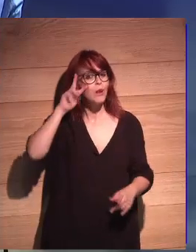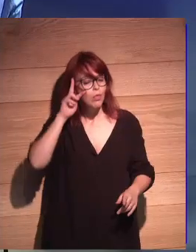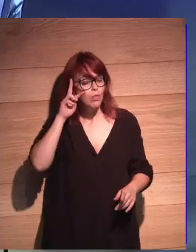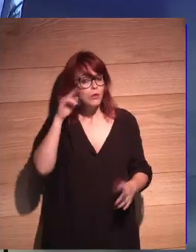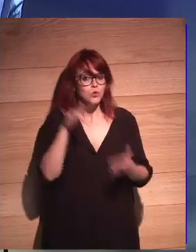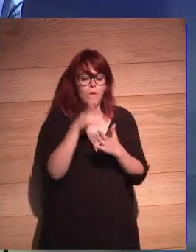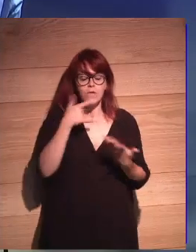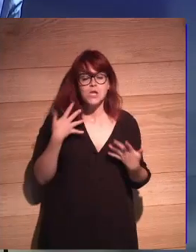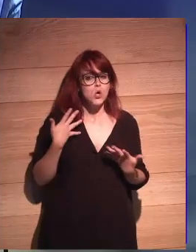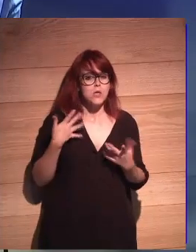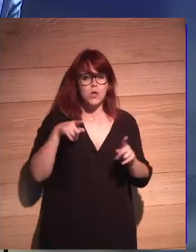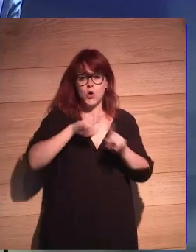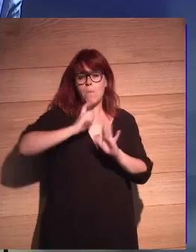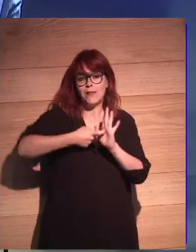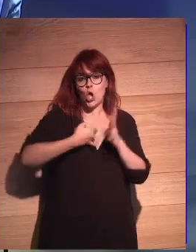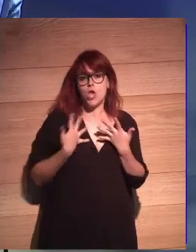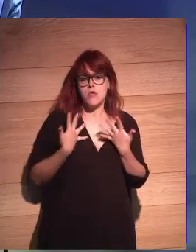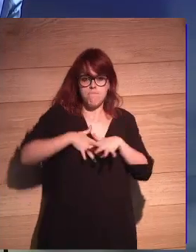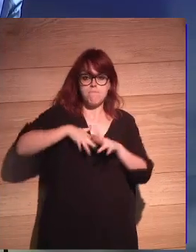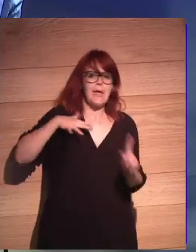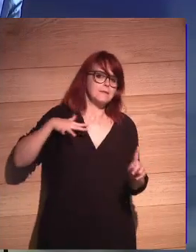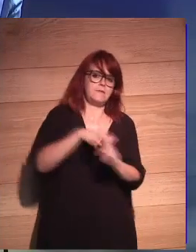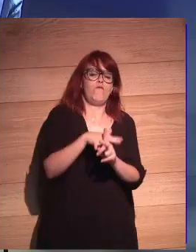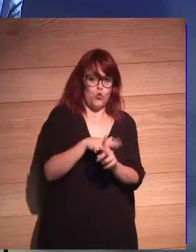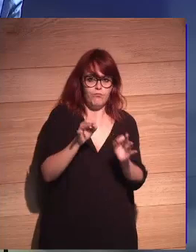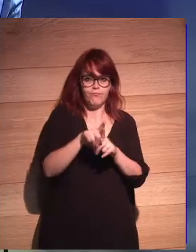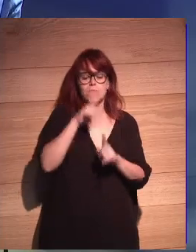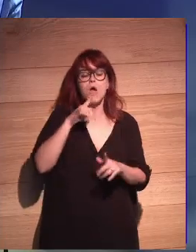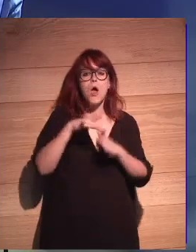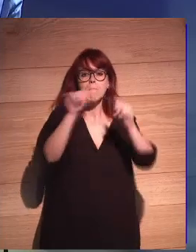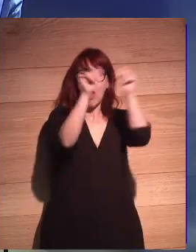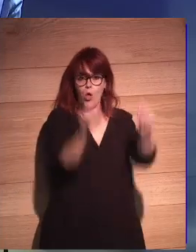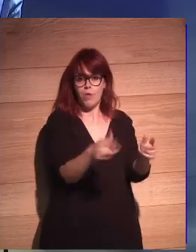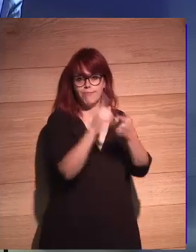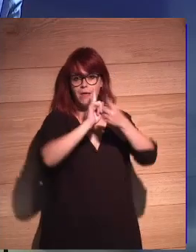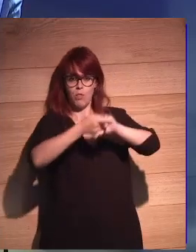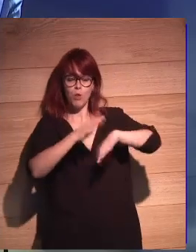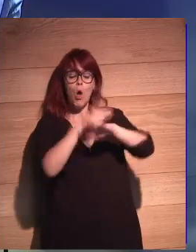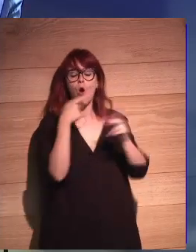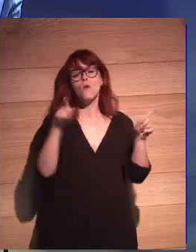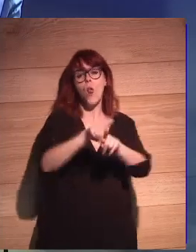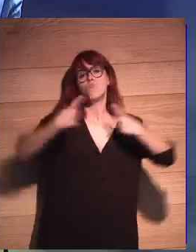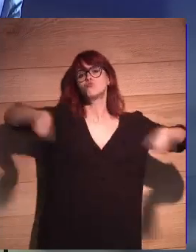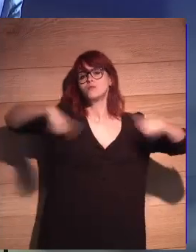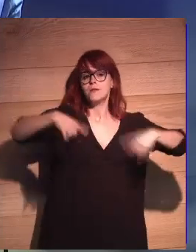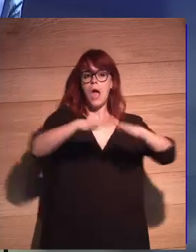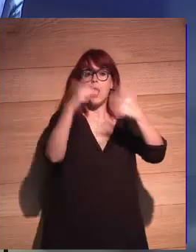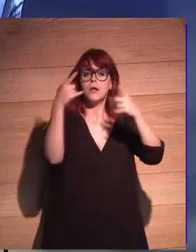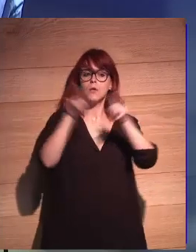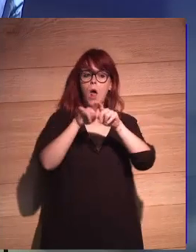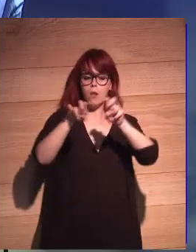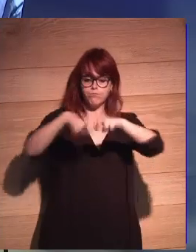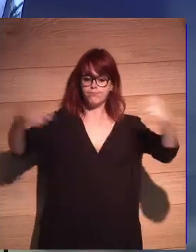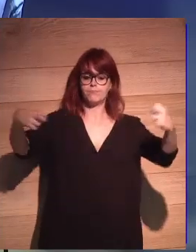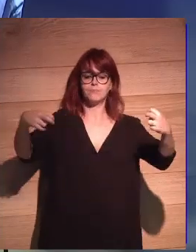feel passion for art, for example, and this is an immersive technology because the paradigm has changed. The music band is